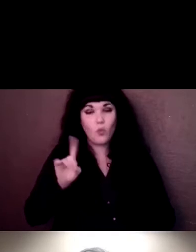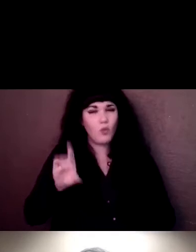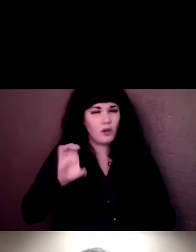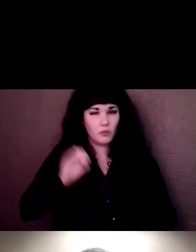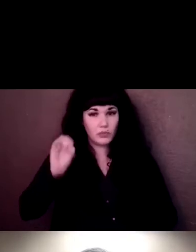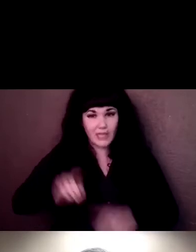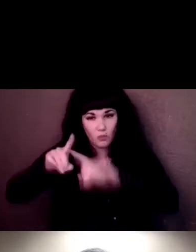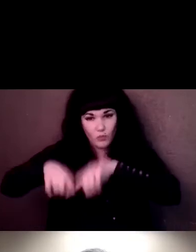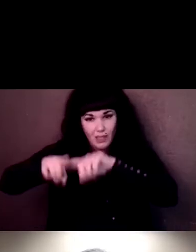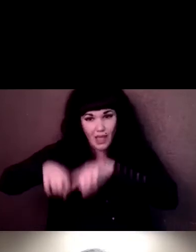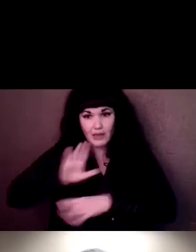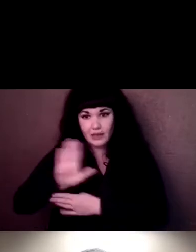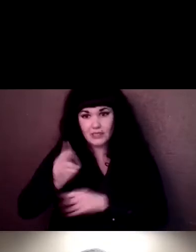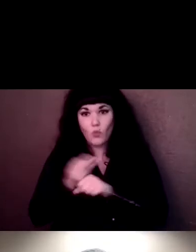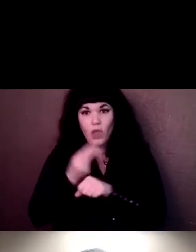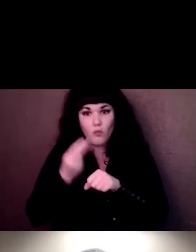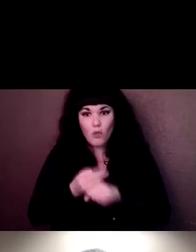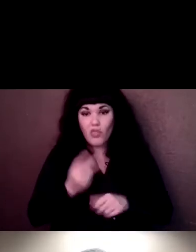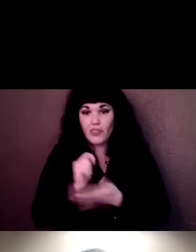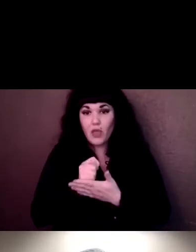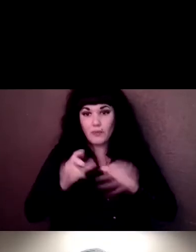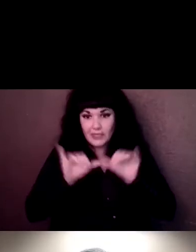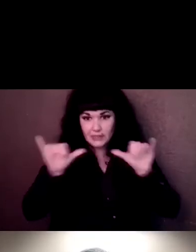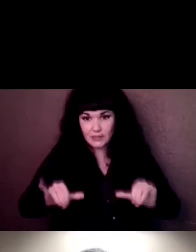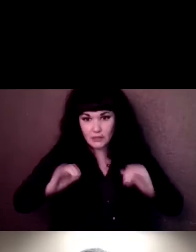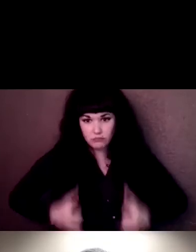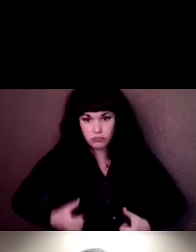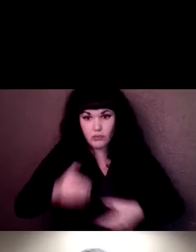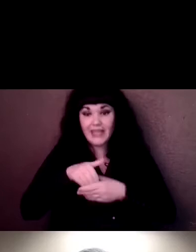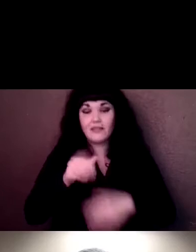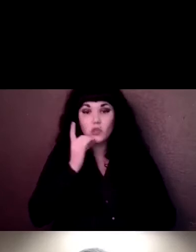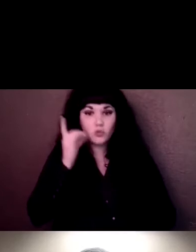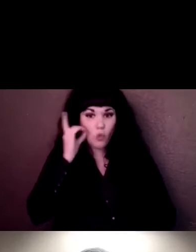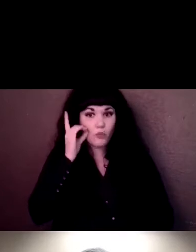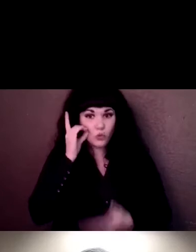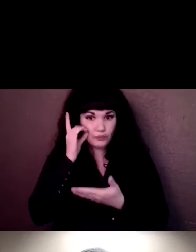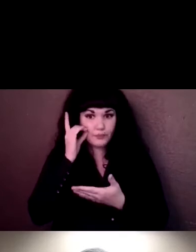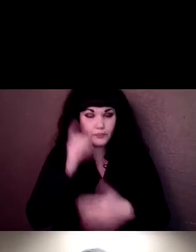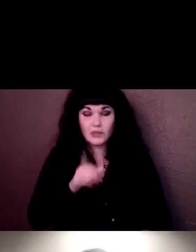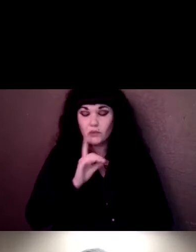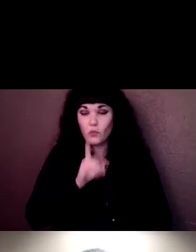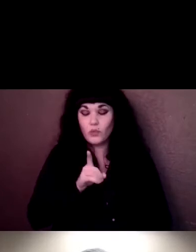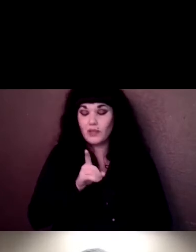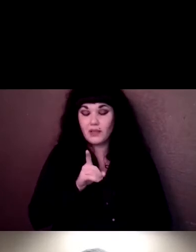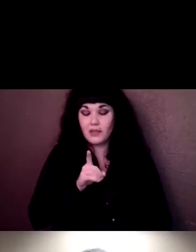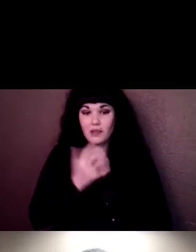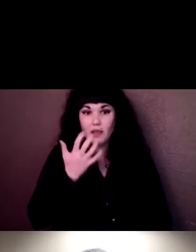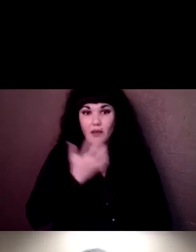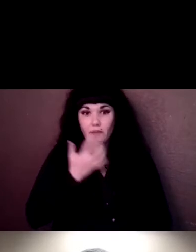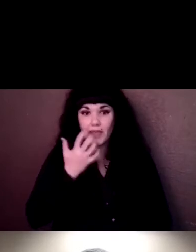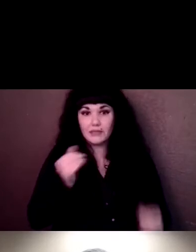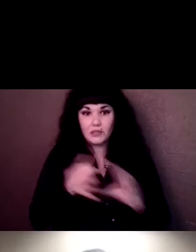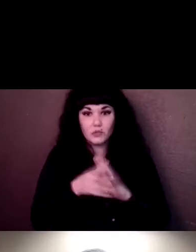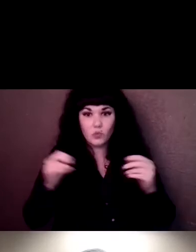his wearable therapy system right in his dorm room. So that's quite an amazing story to be